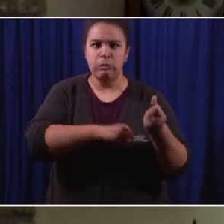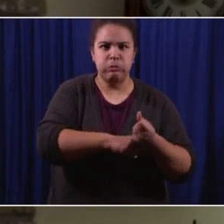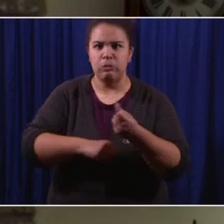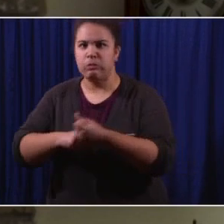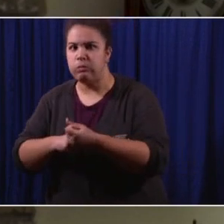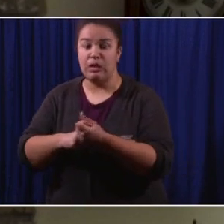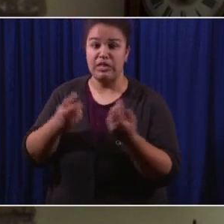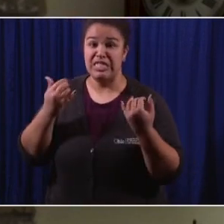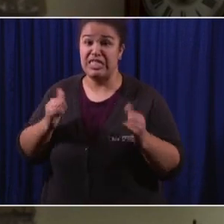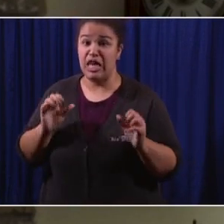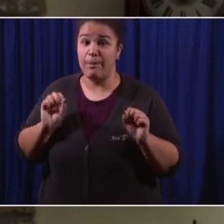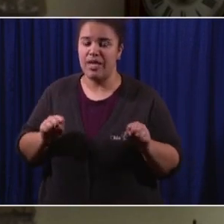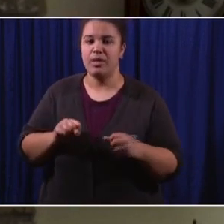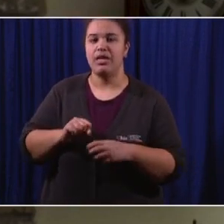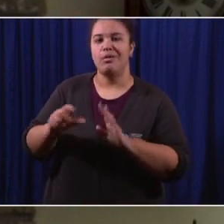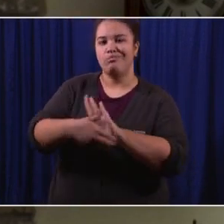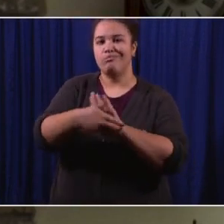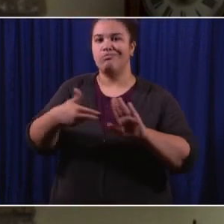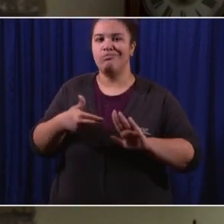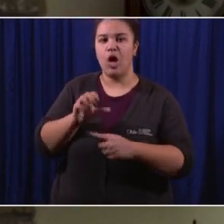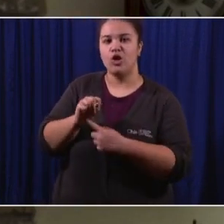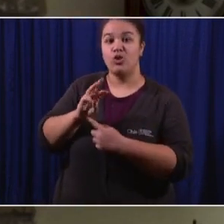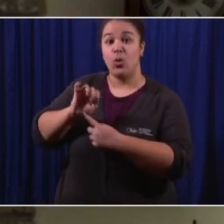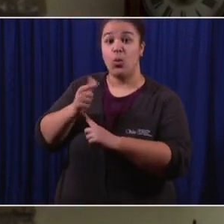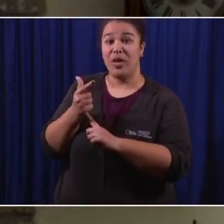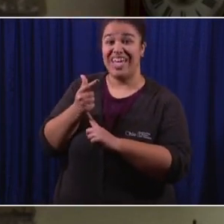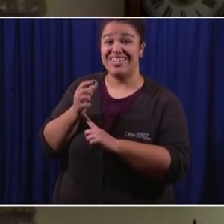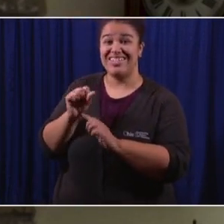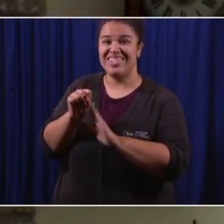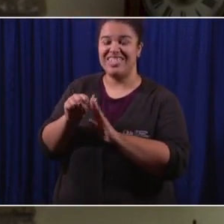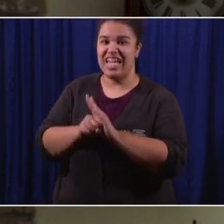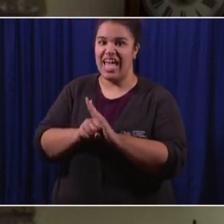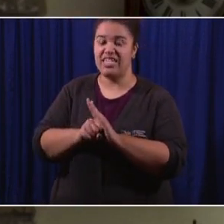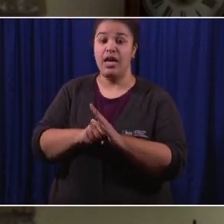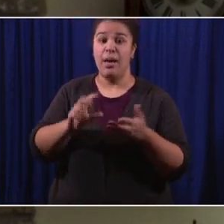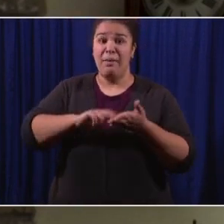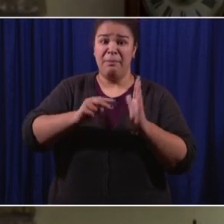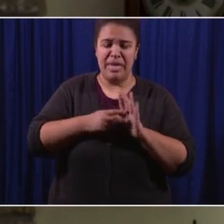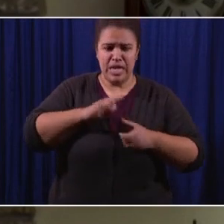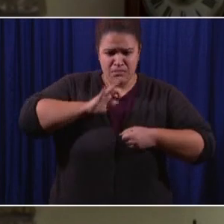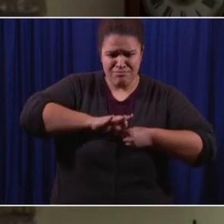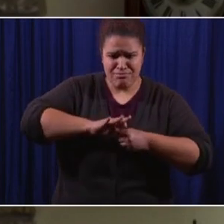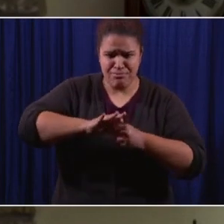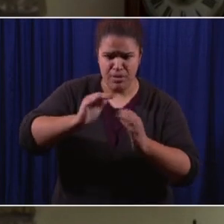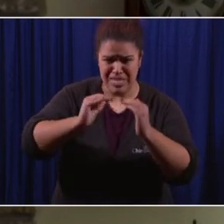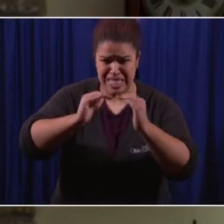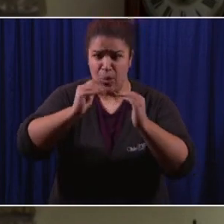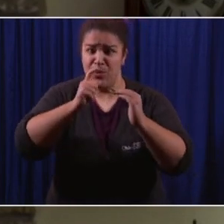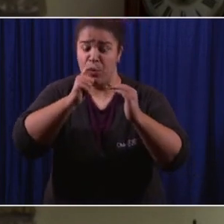still a swing state? And what case for re-election do you think Donald Trump is going to make tonight?